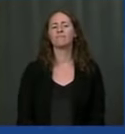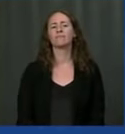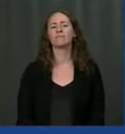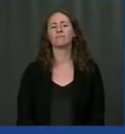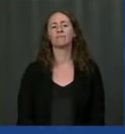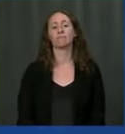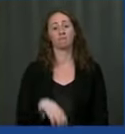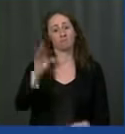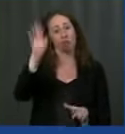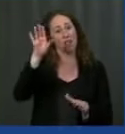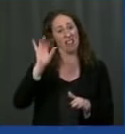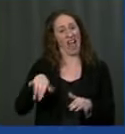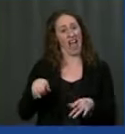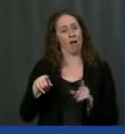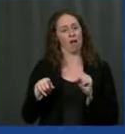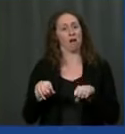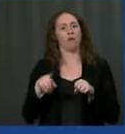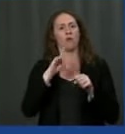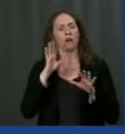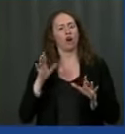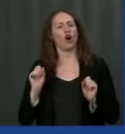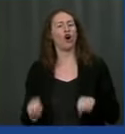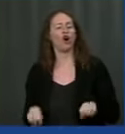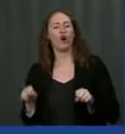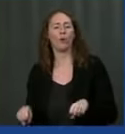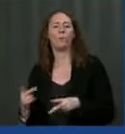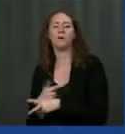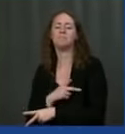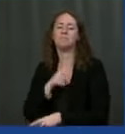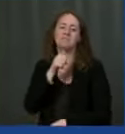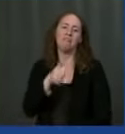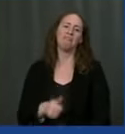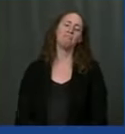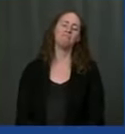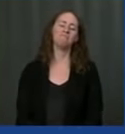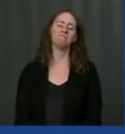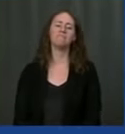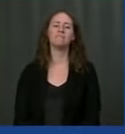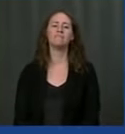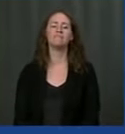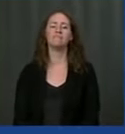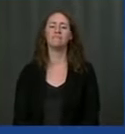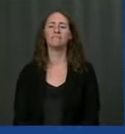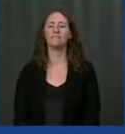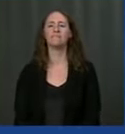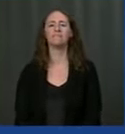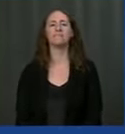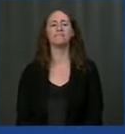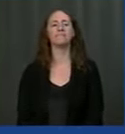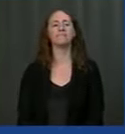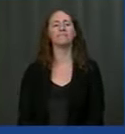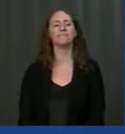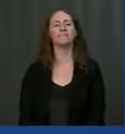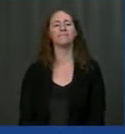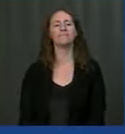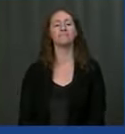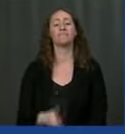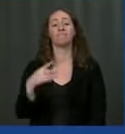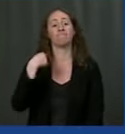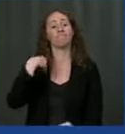Because of that, we know that our greatest threats here in Mississippi are with respect to rising